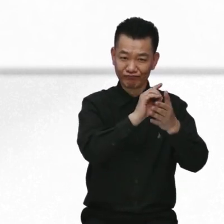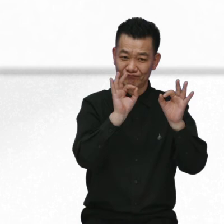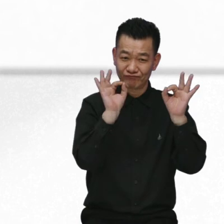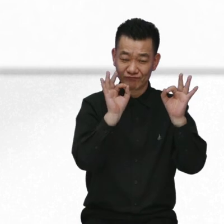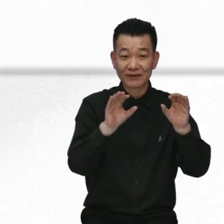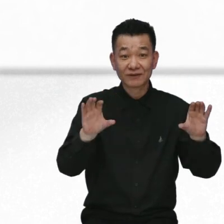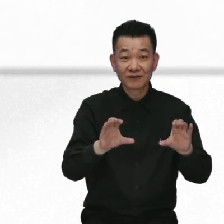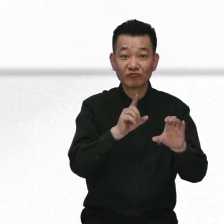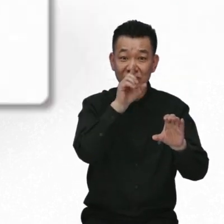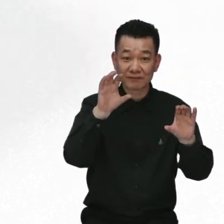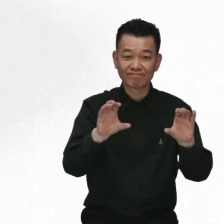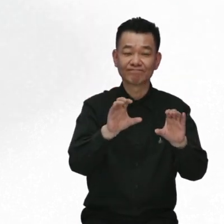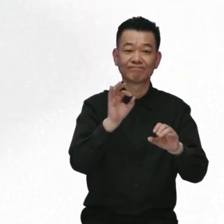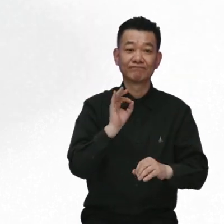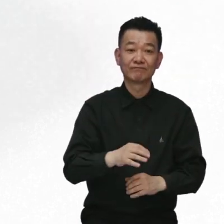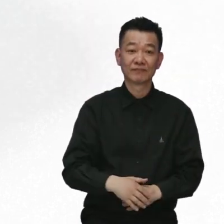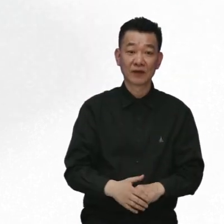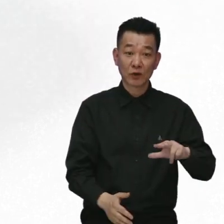discrimination.